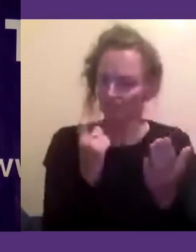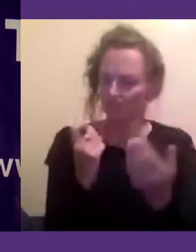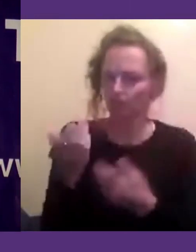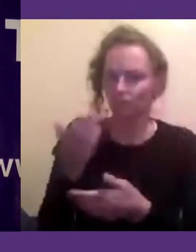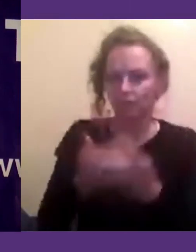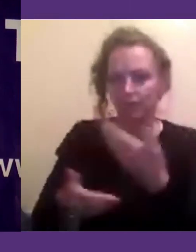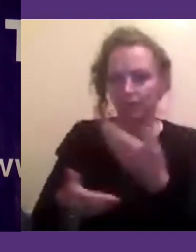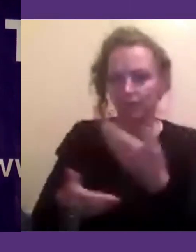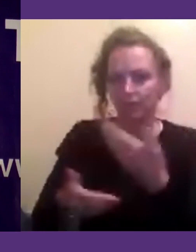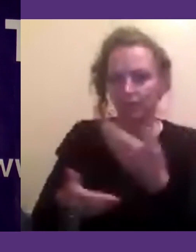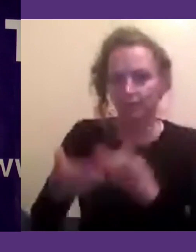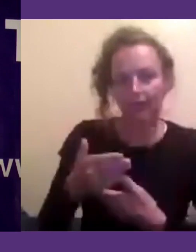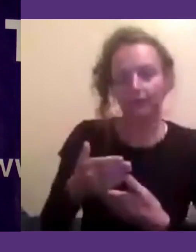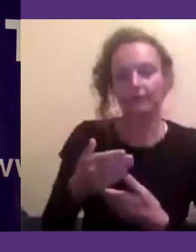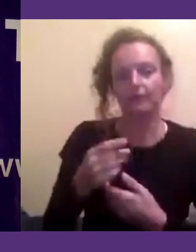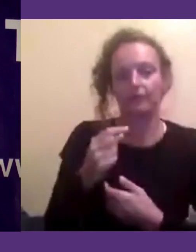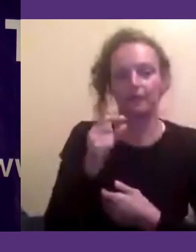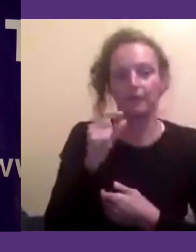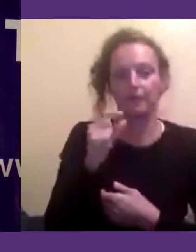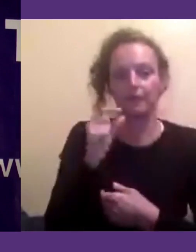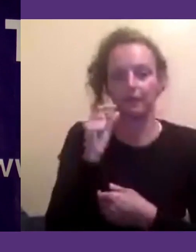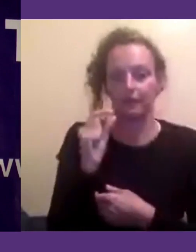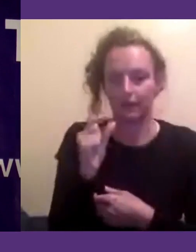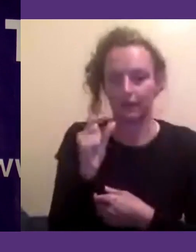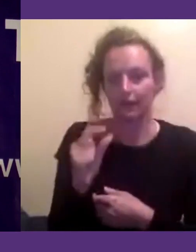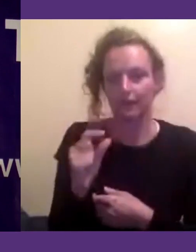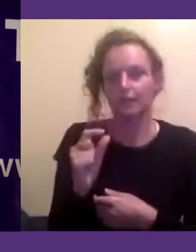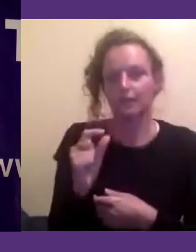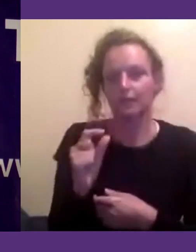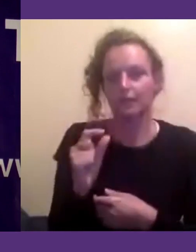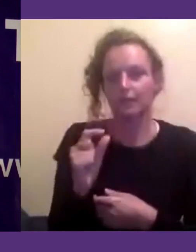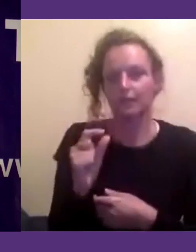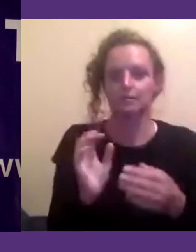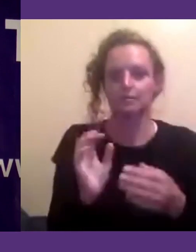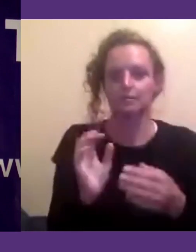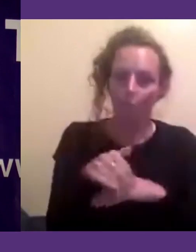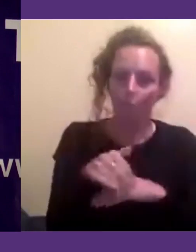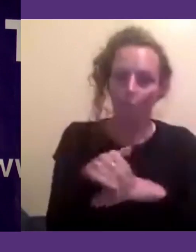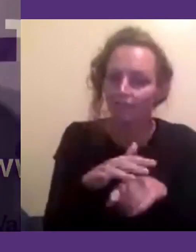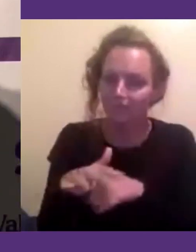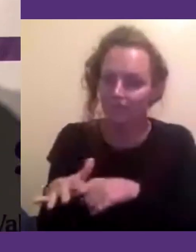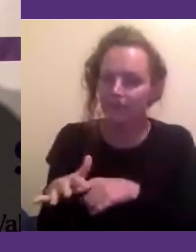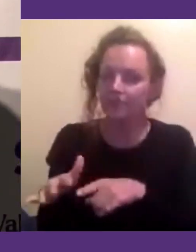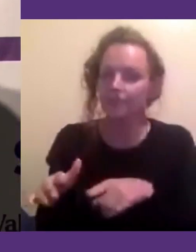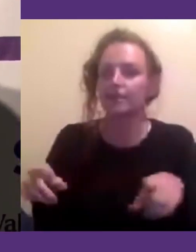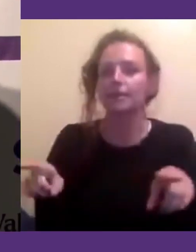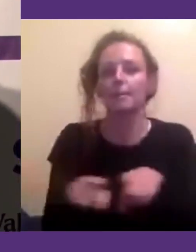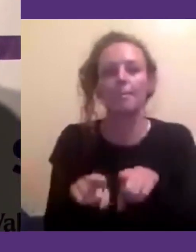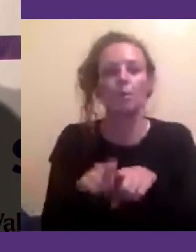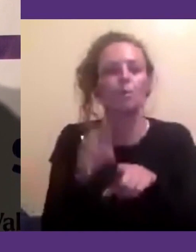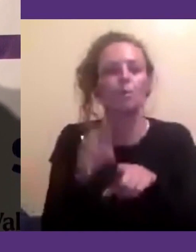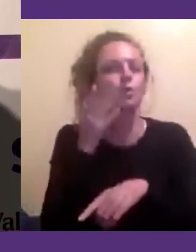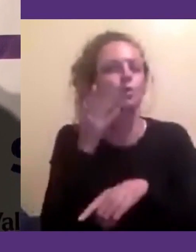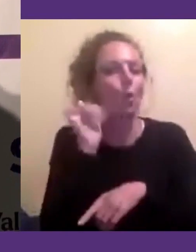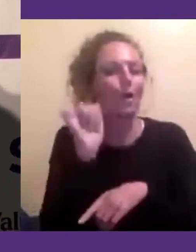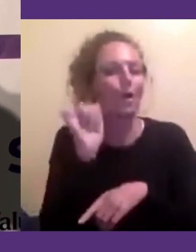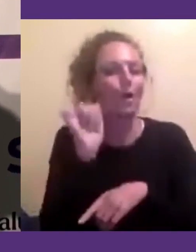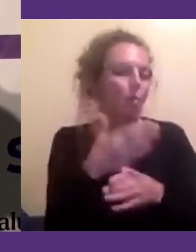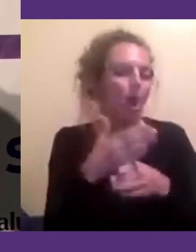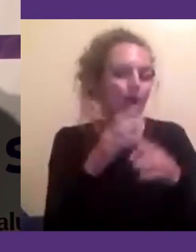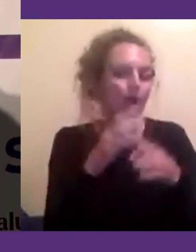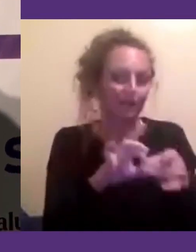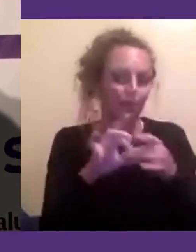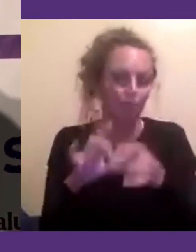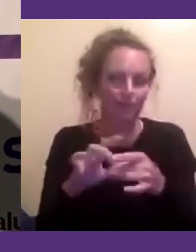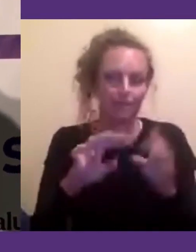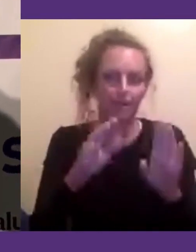the influences, but also this idea of when you're working with brands and how they portray and represent disability? Yeah, sure. So firstly, I'm Dom. I'm of